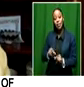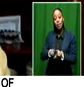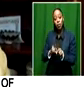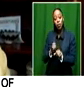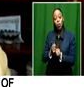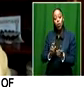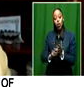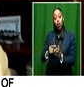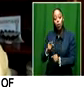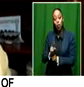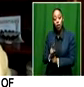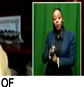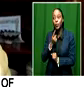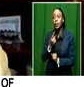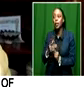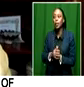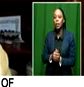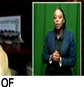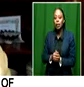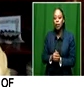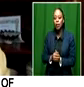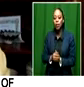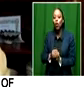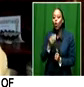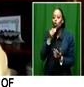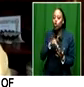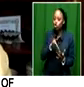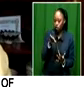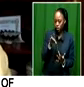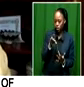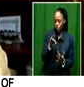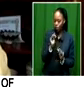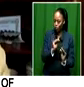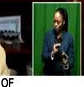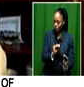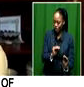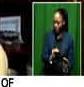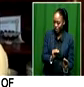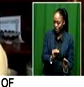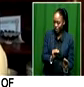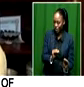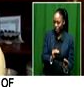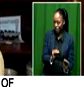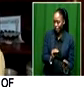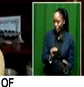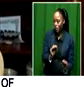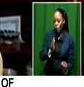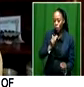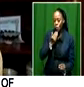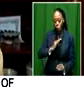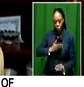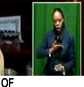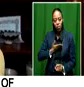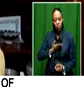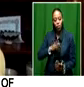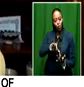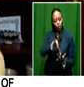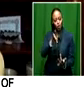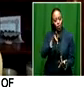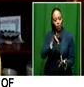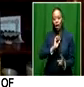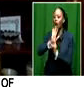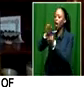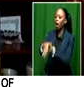also need to start saying who chooses to teach, who chooses to be a teacher. Mm. That's a